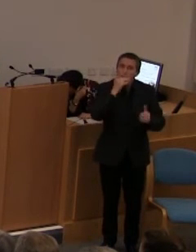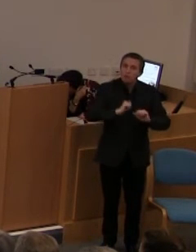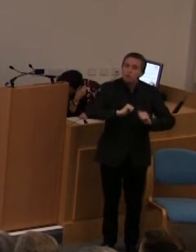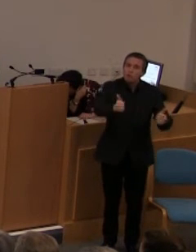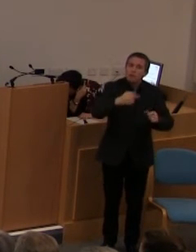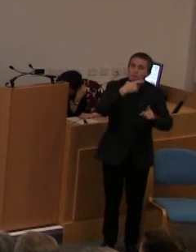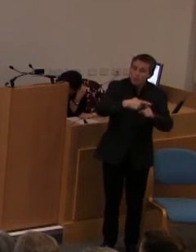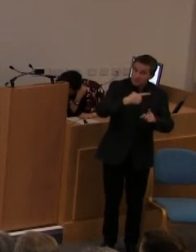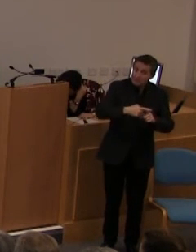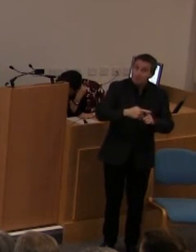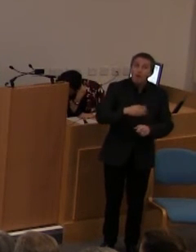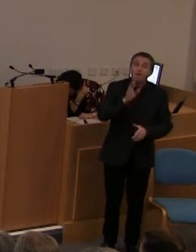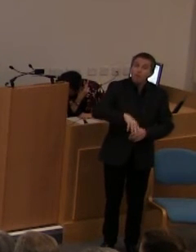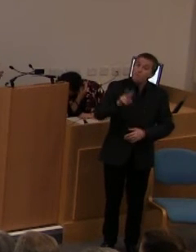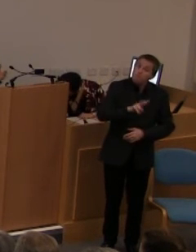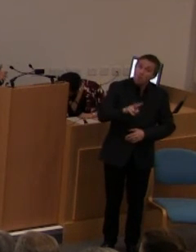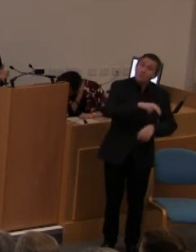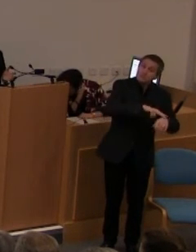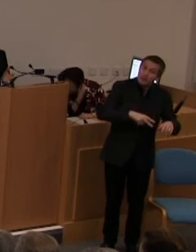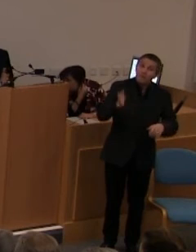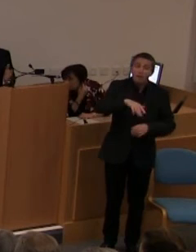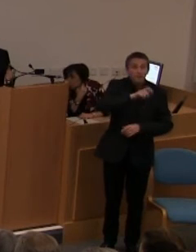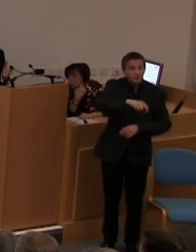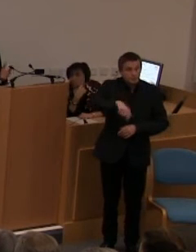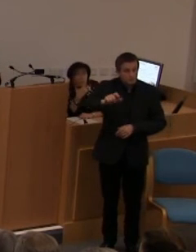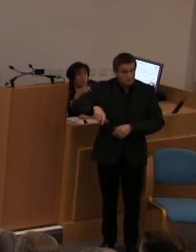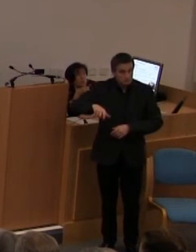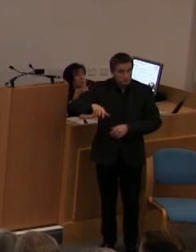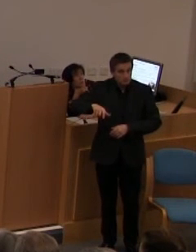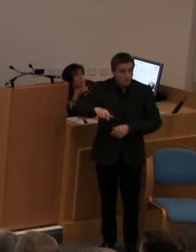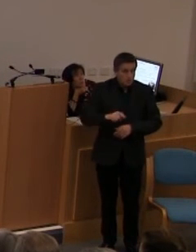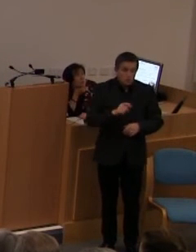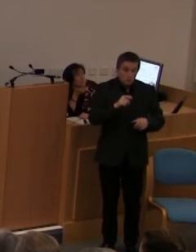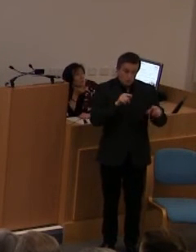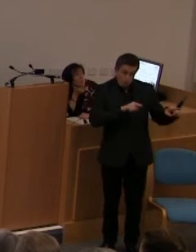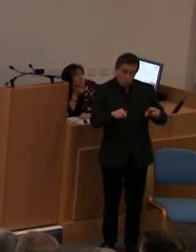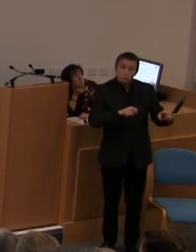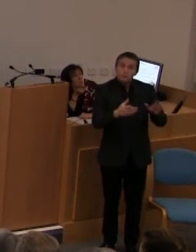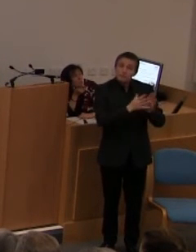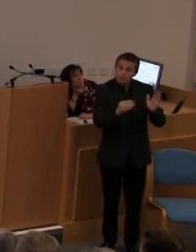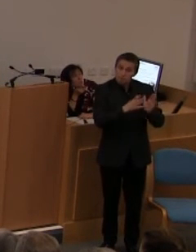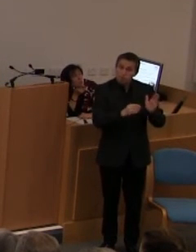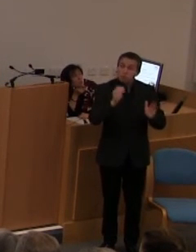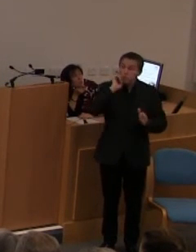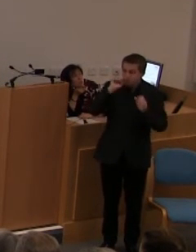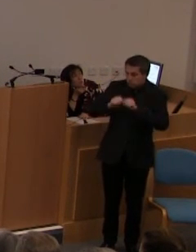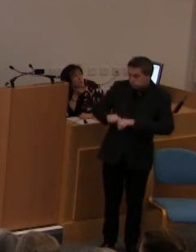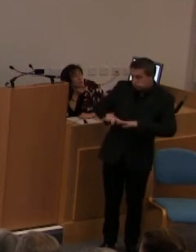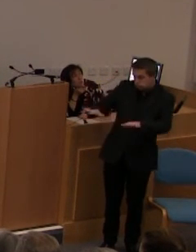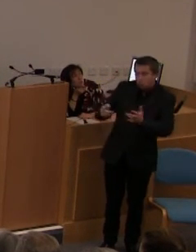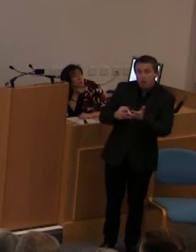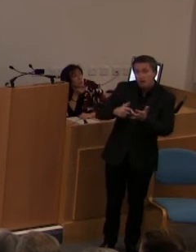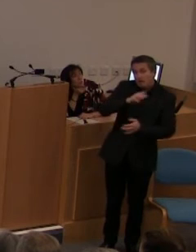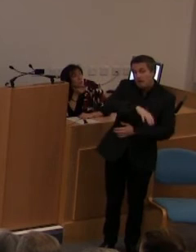both staff and patients using them. So that will be a model that will get rolled out in the future as